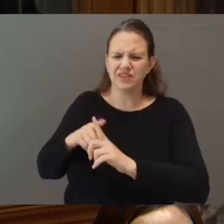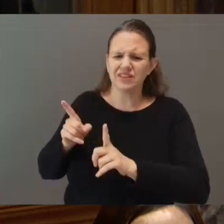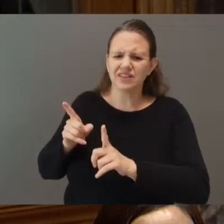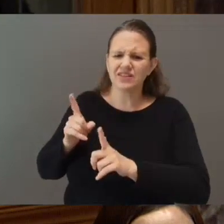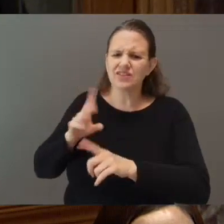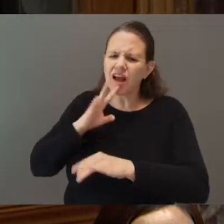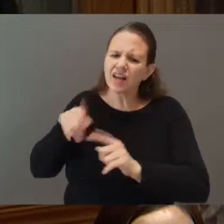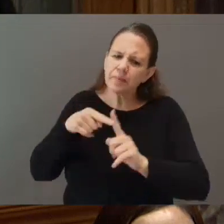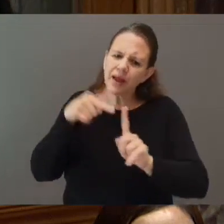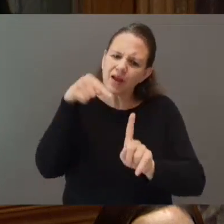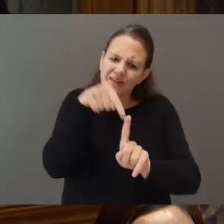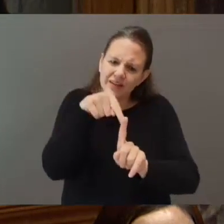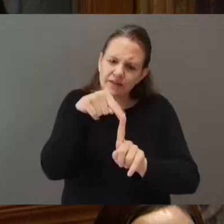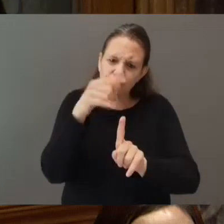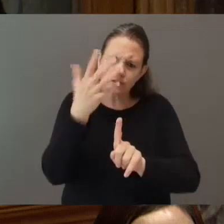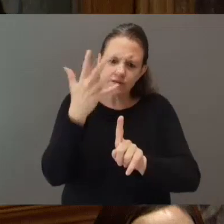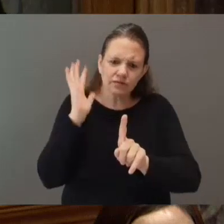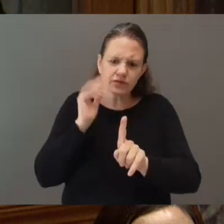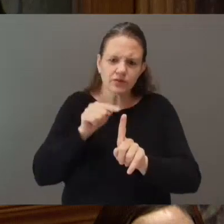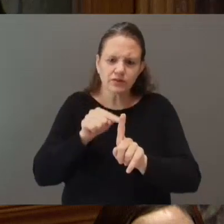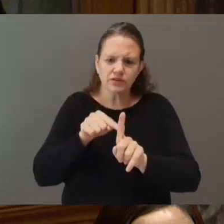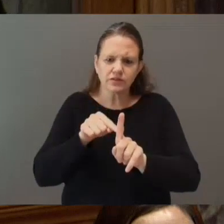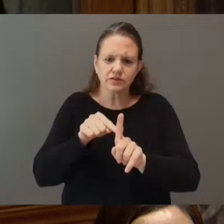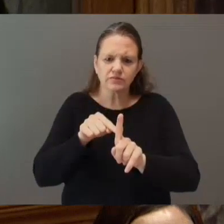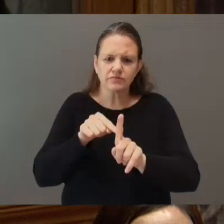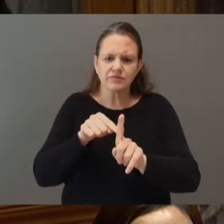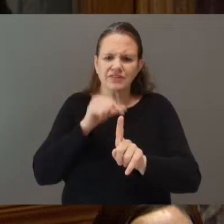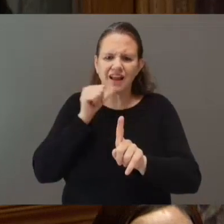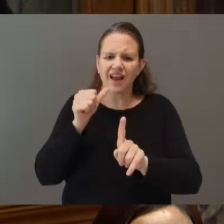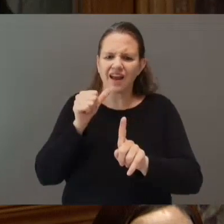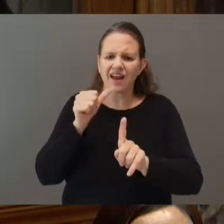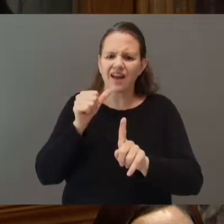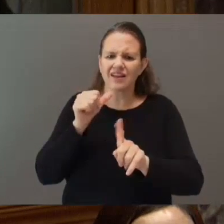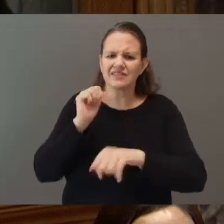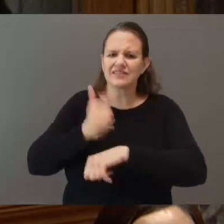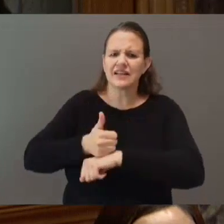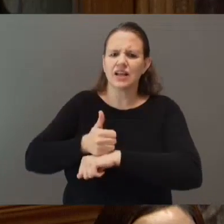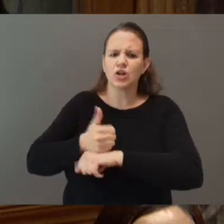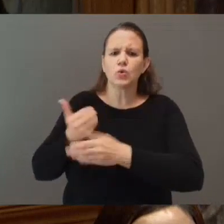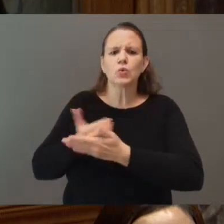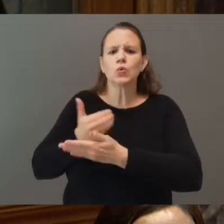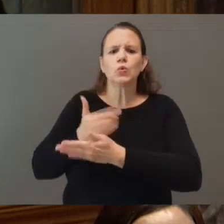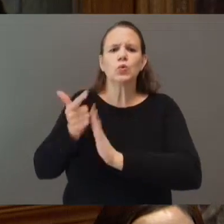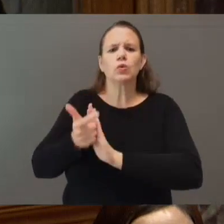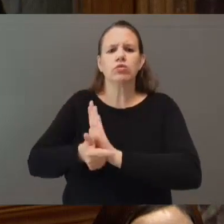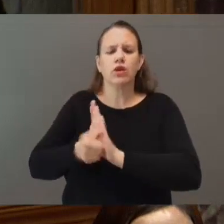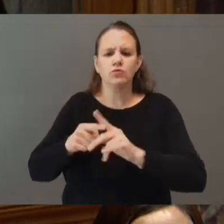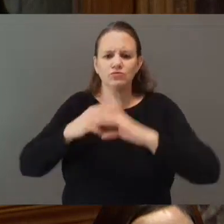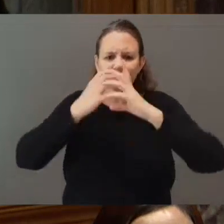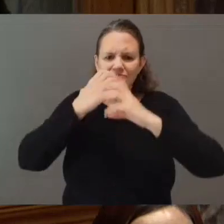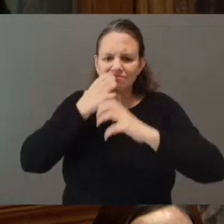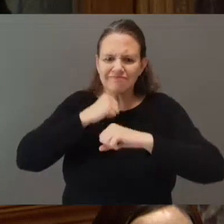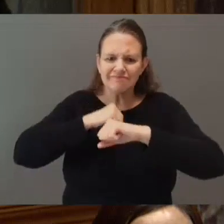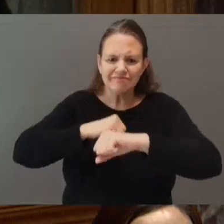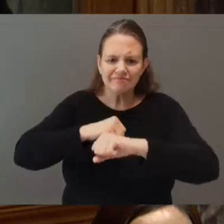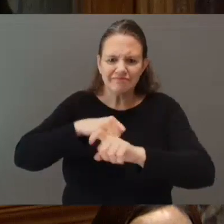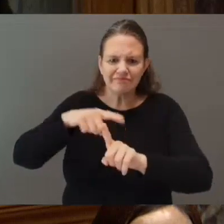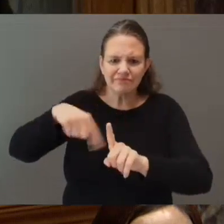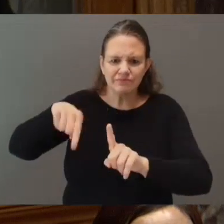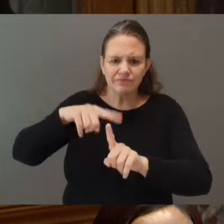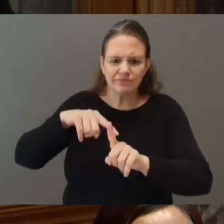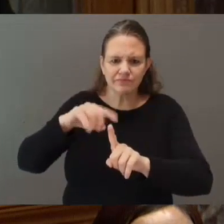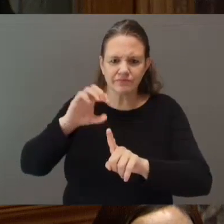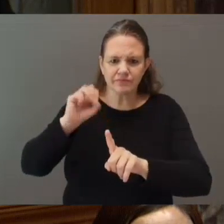risk legislation, the same Environment Minister that failed to bring in biodiversity legislation for the last 7 years that he's been in the Environment